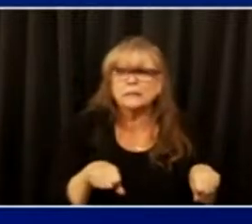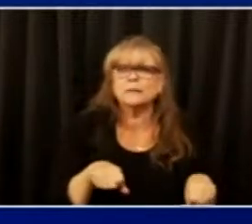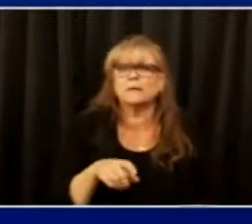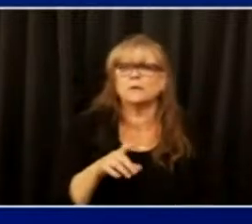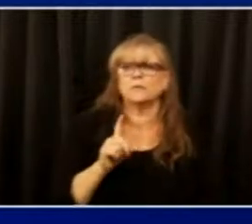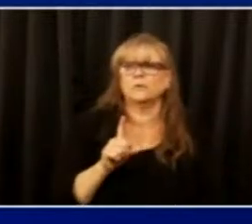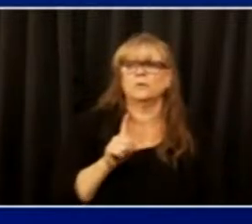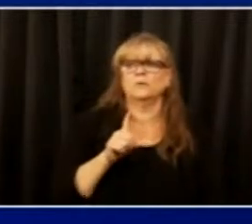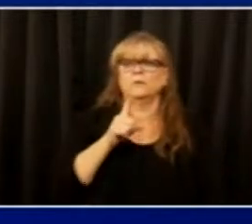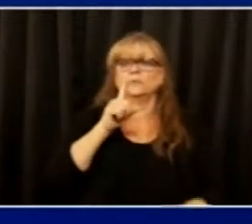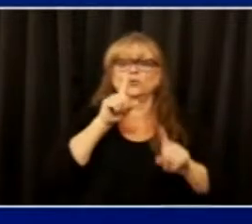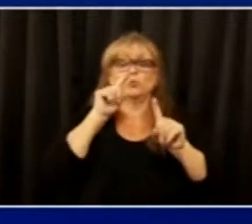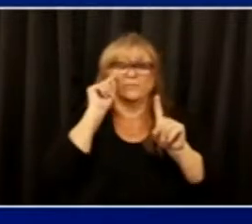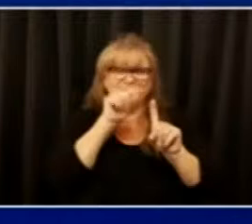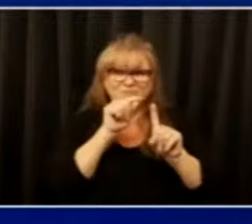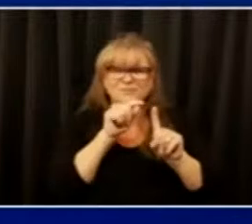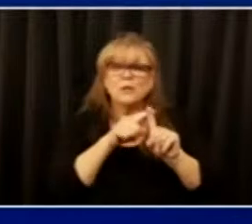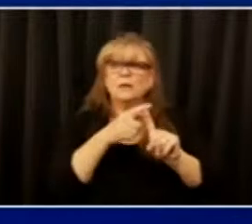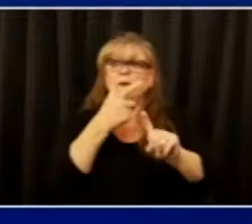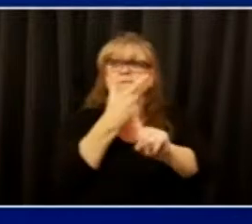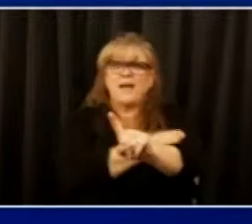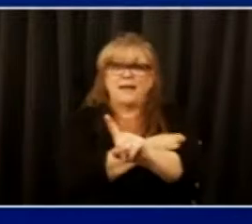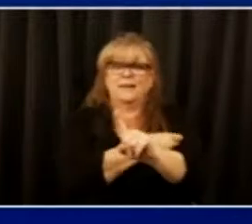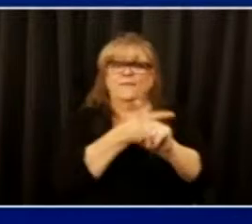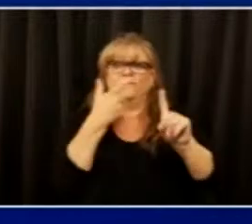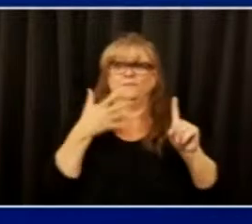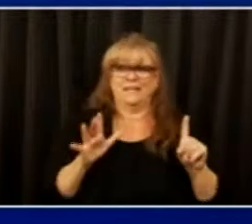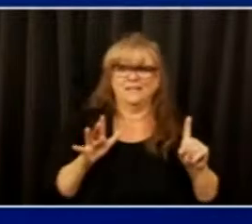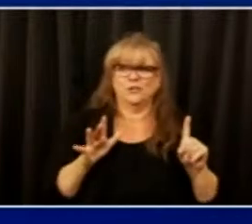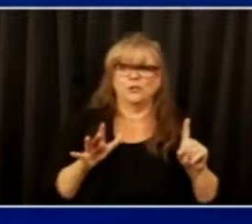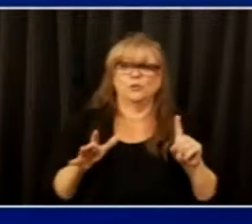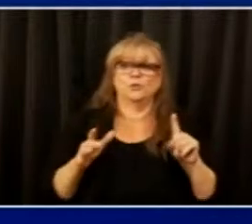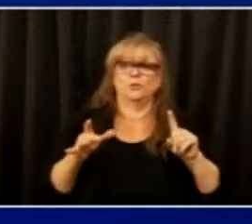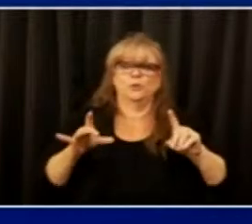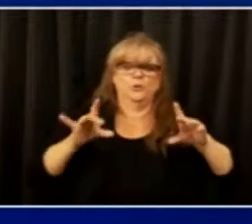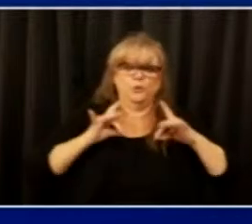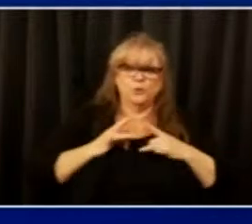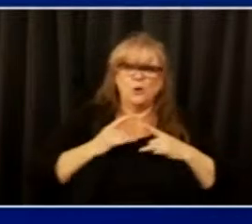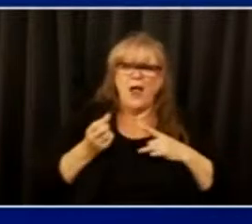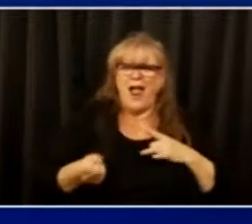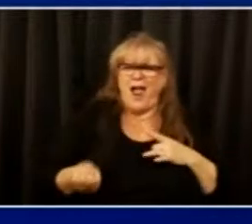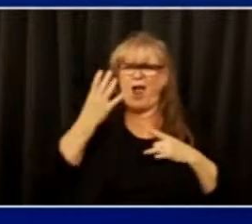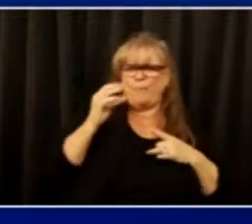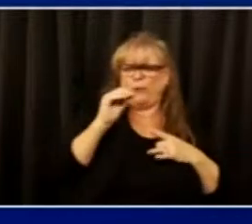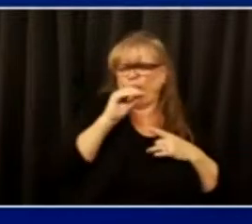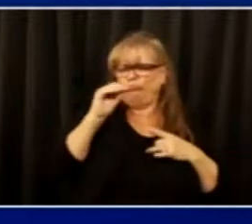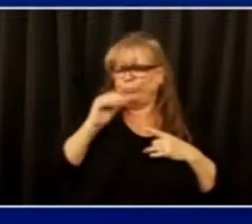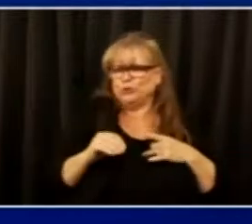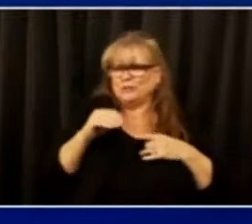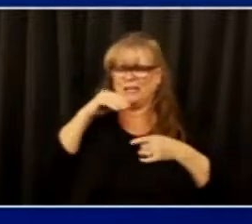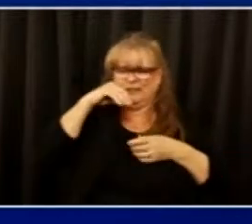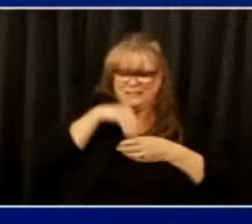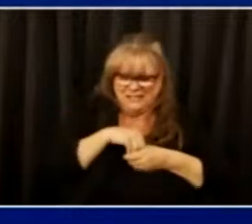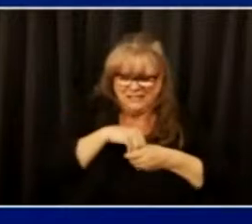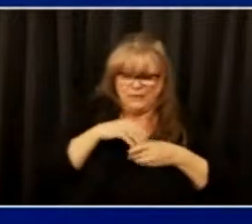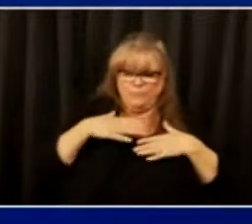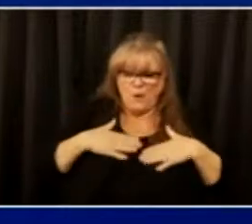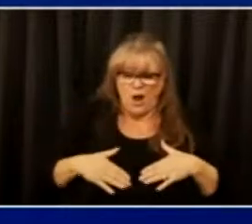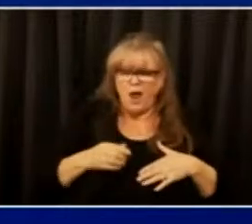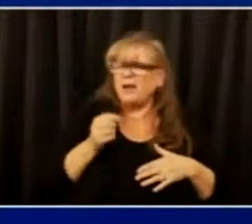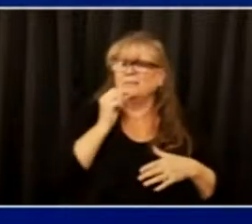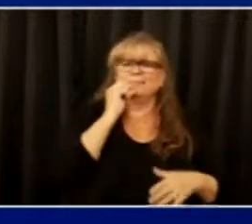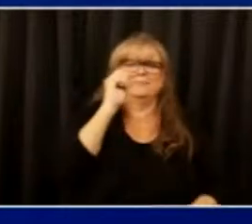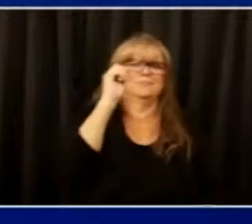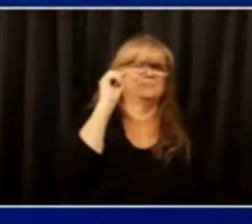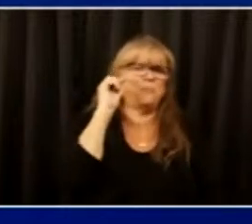been vaccinated. And if my virus is at low levels, I can't spread it nearly as much